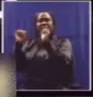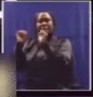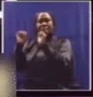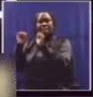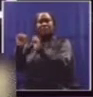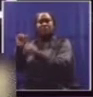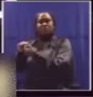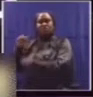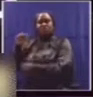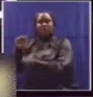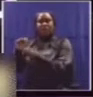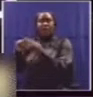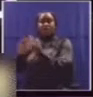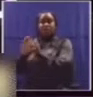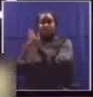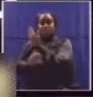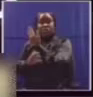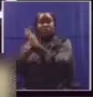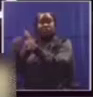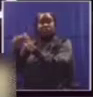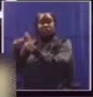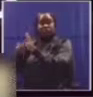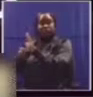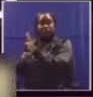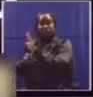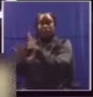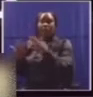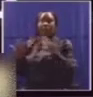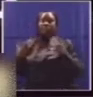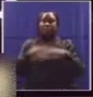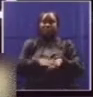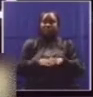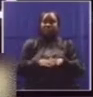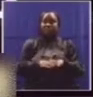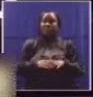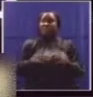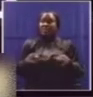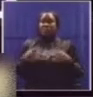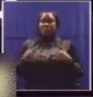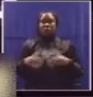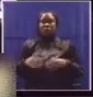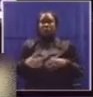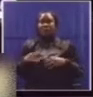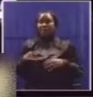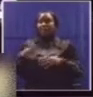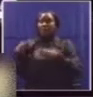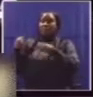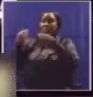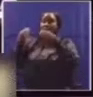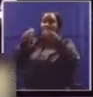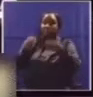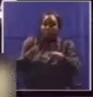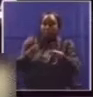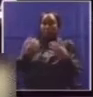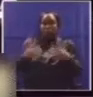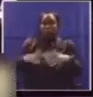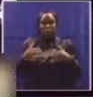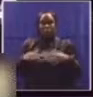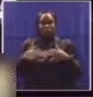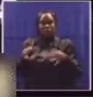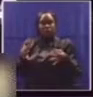Constitution. This is one of the most revolutionary pieces of legislation presented to this House since the dawn of our democracy